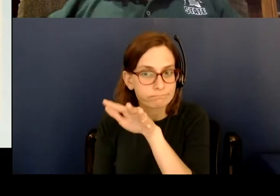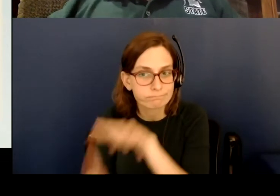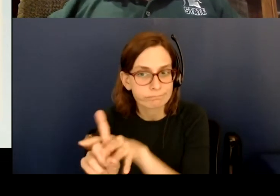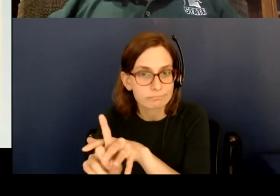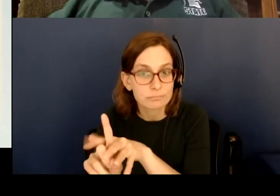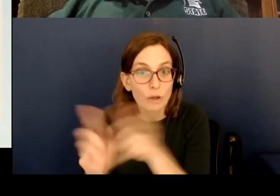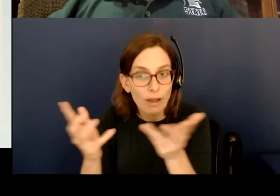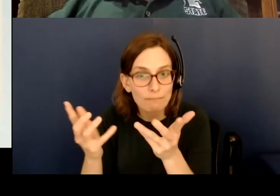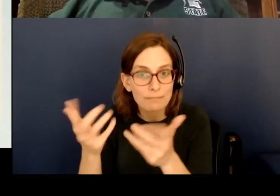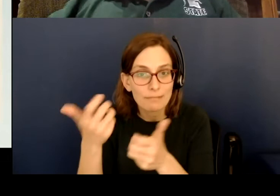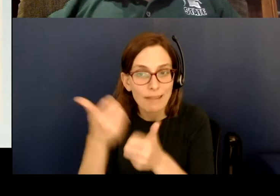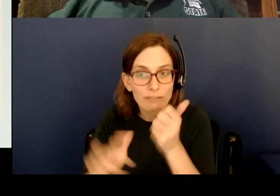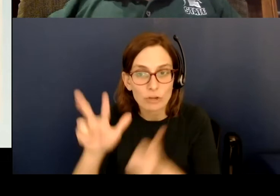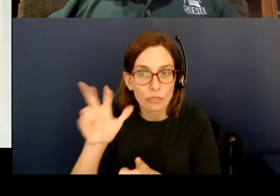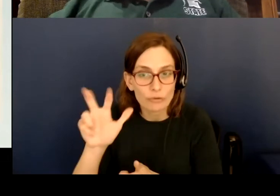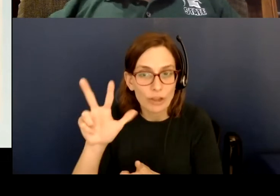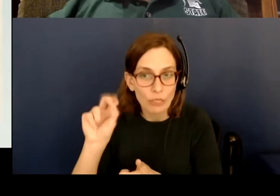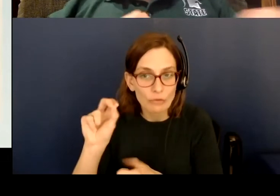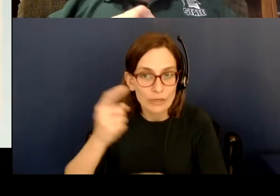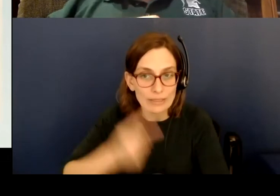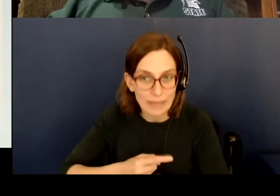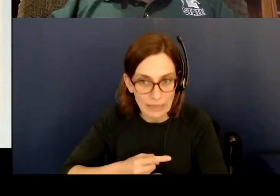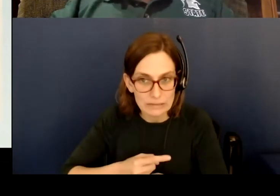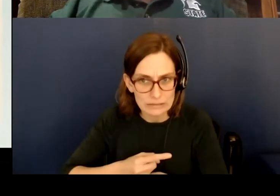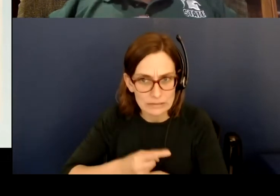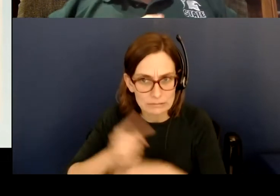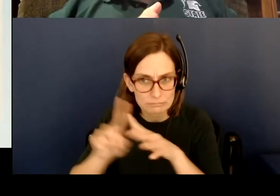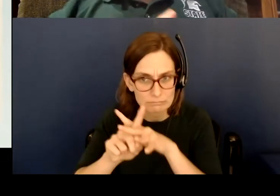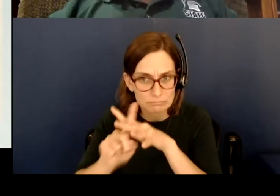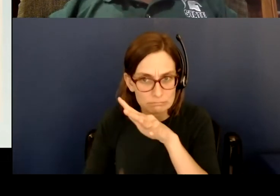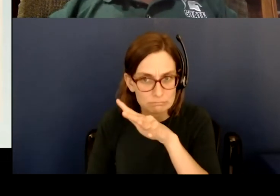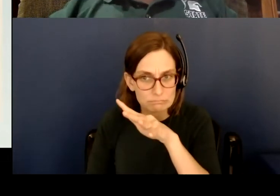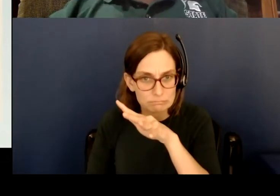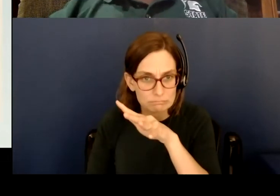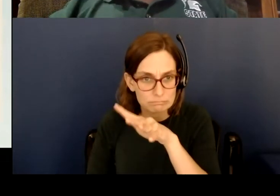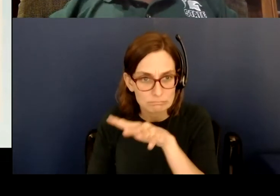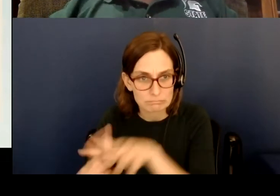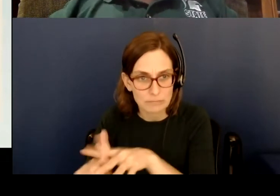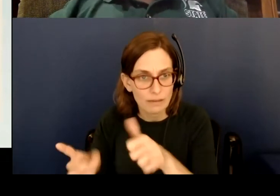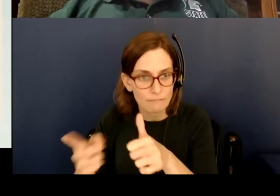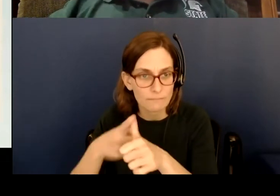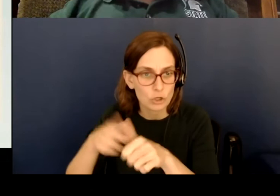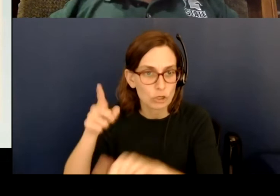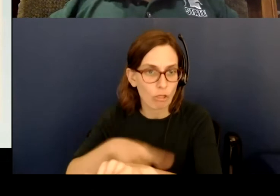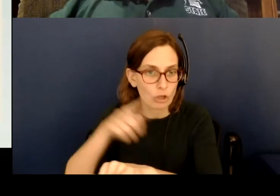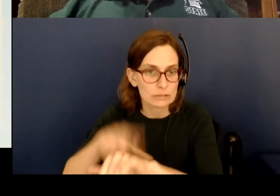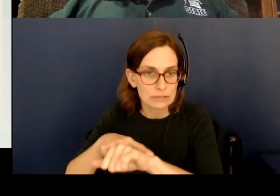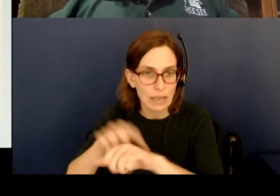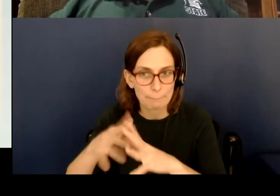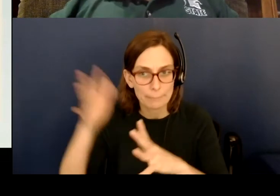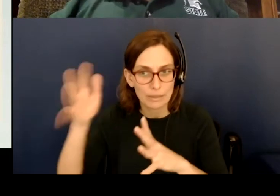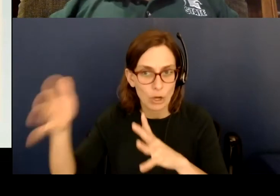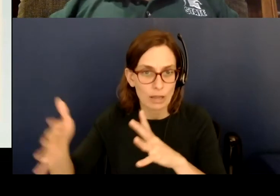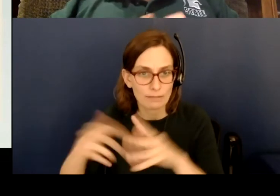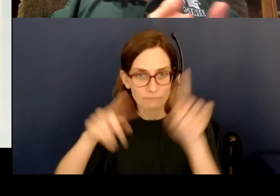every 330 days. This is the first long-term periodic variable ever discovered. And it